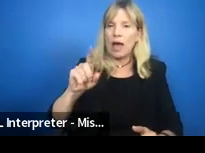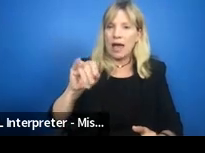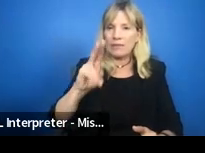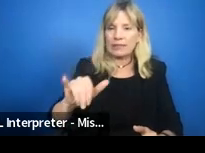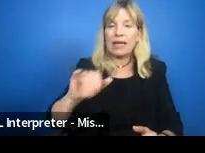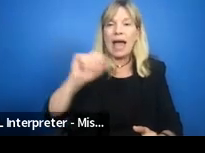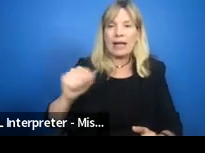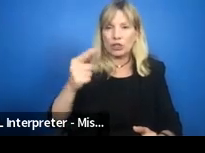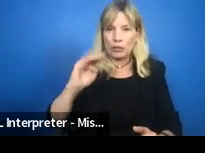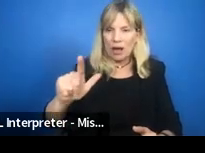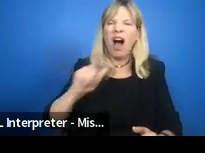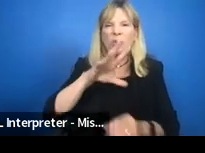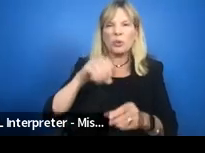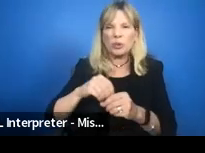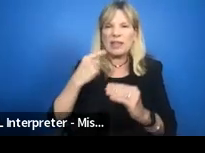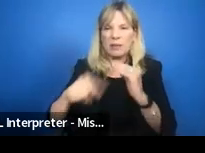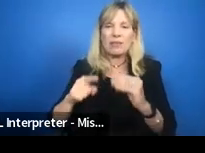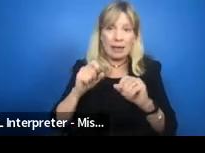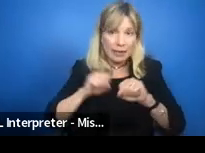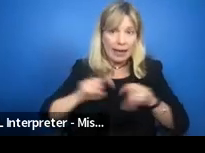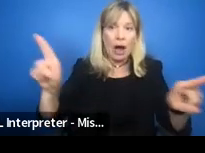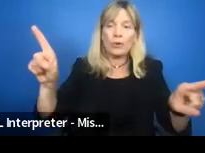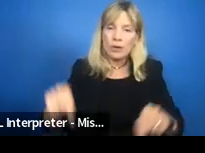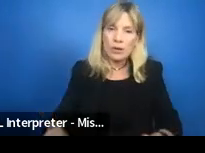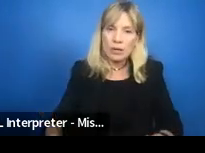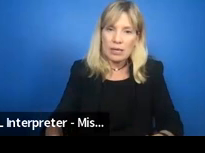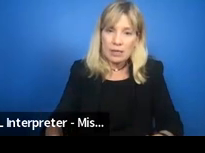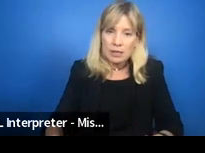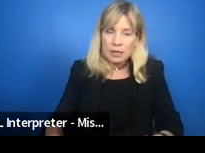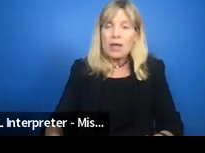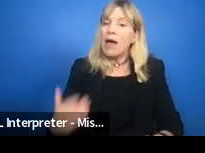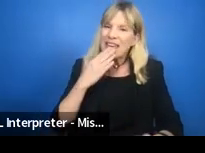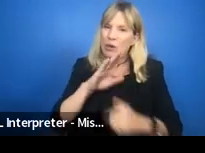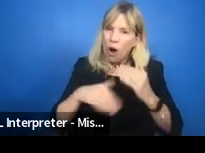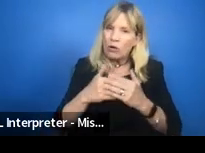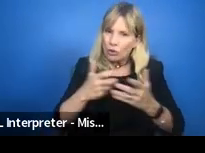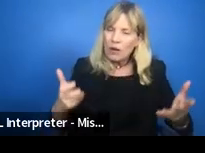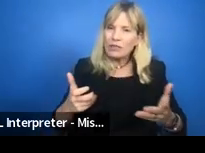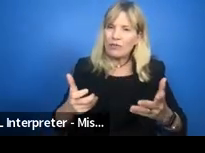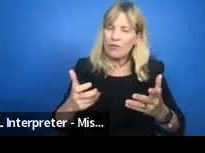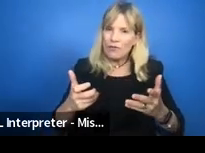acaconsumeradvocacy@gmail, and we'll include that in the email that goes out. And thank you all so much for